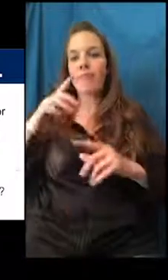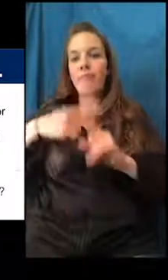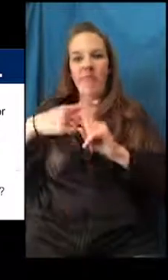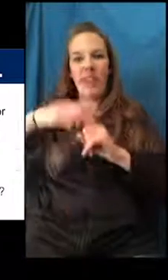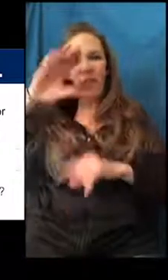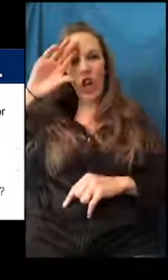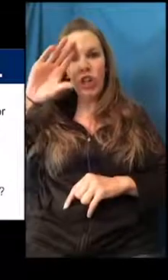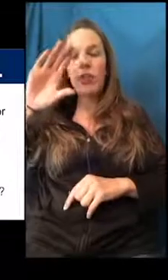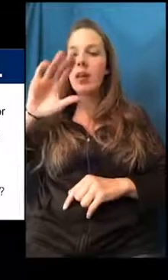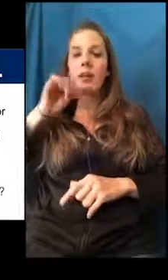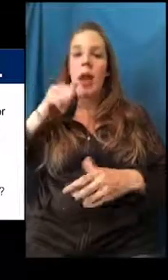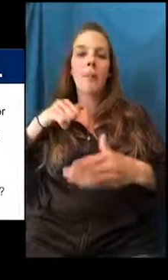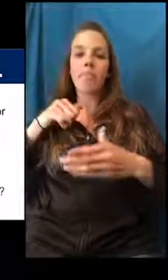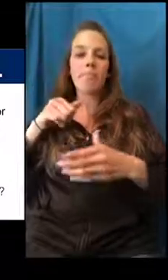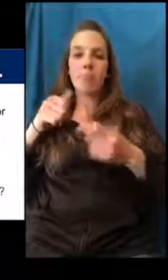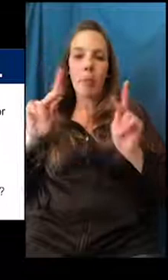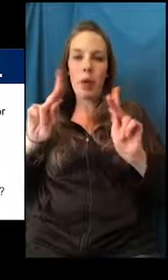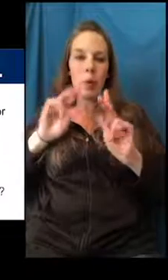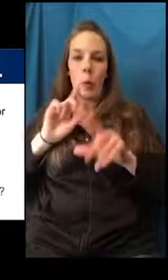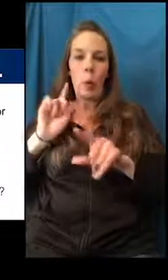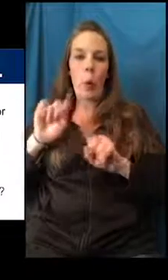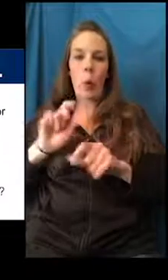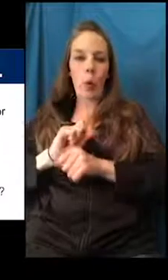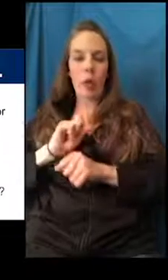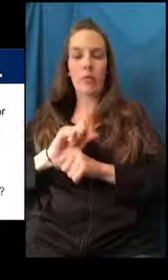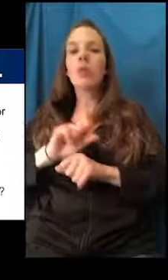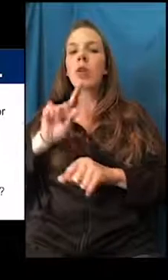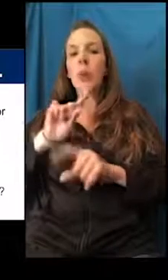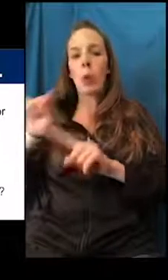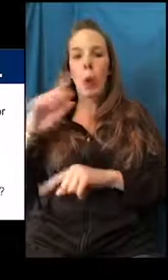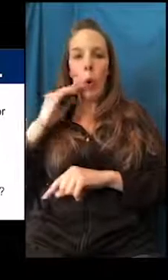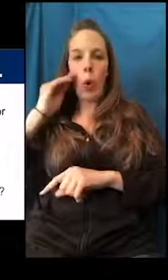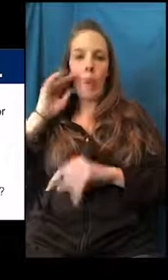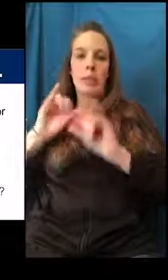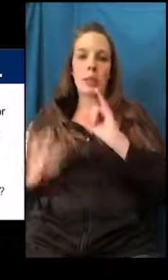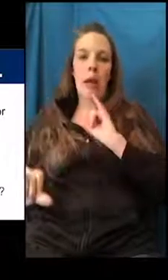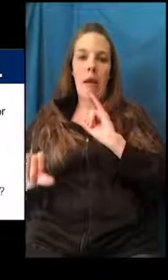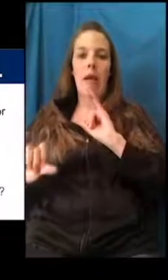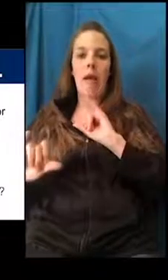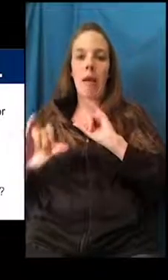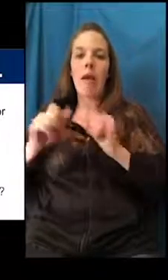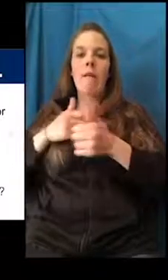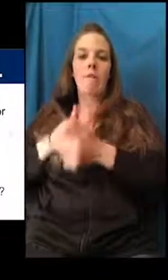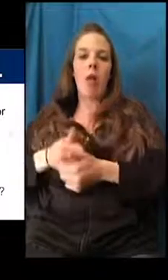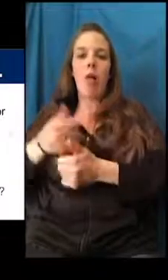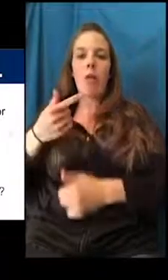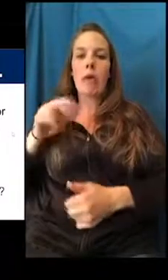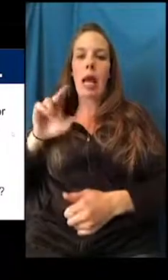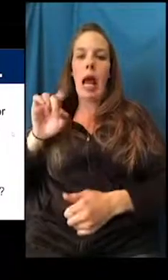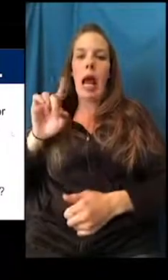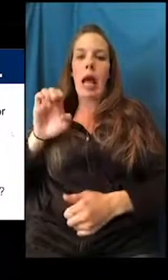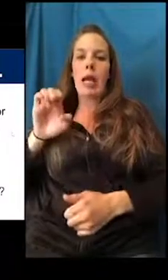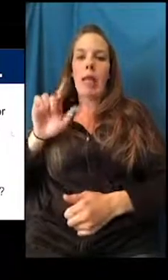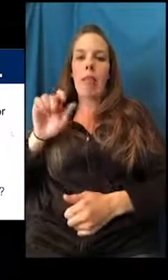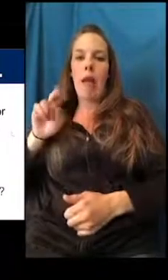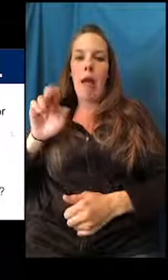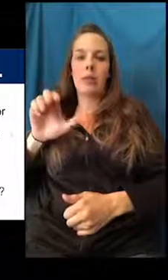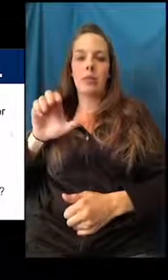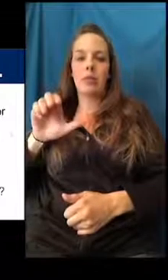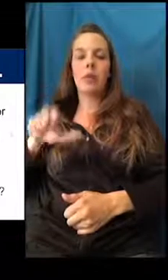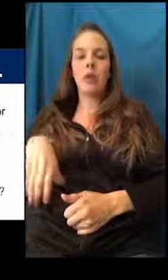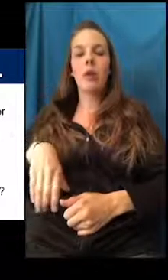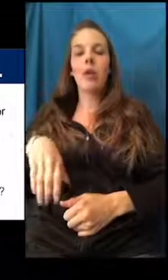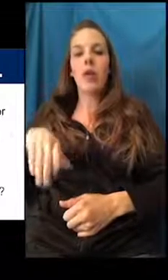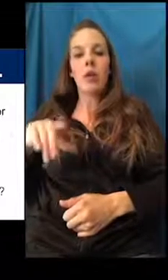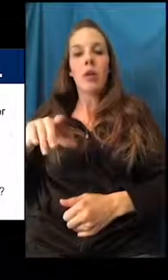work, but should go home and follow those guidelines for being ill and not come to work until they met all three of